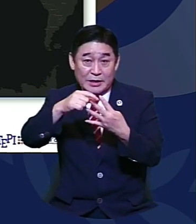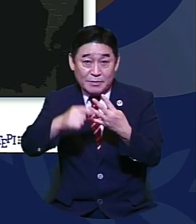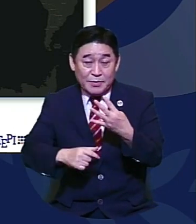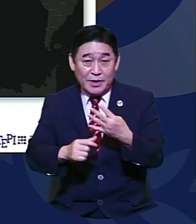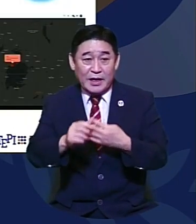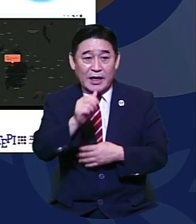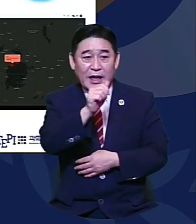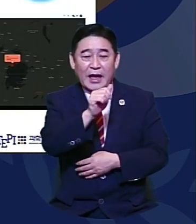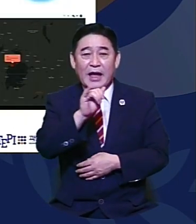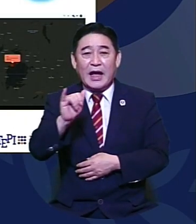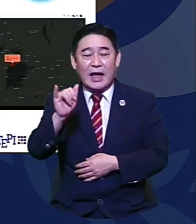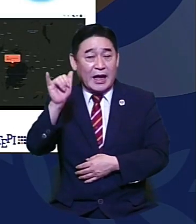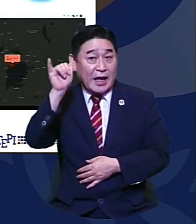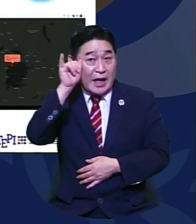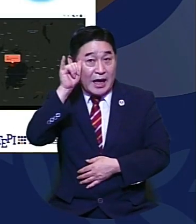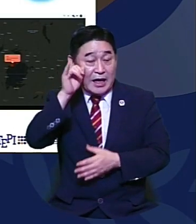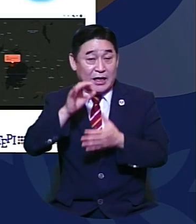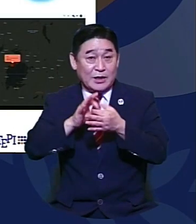algorithm.